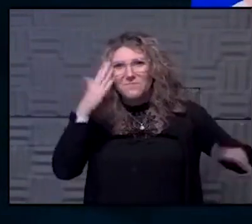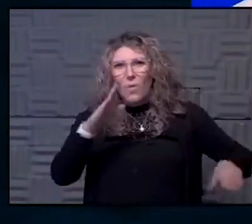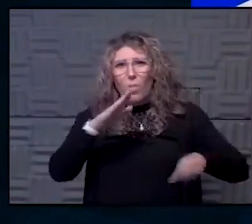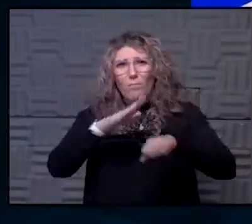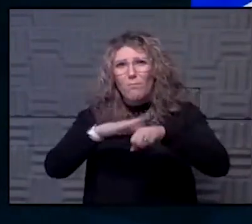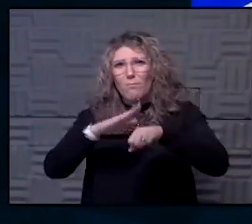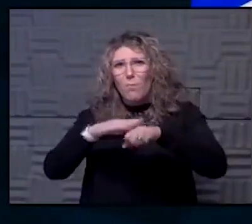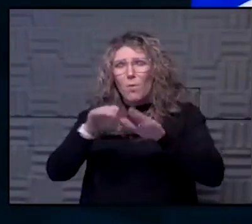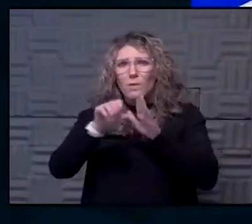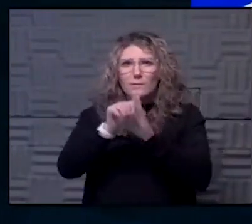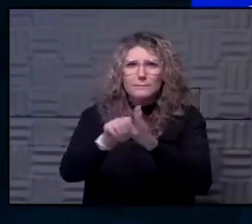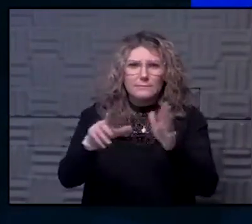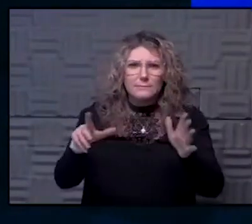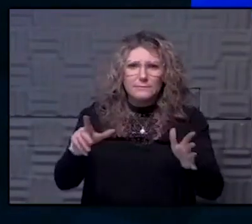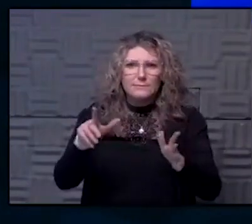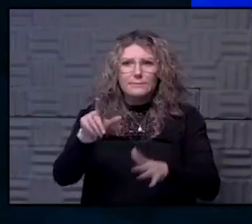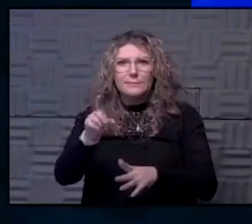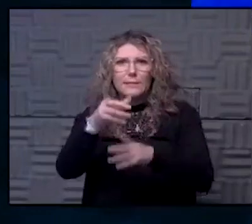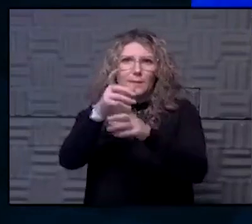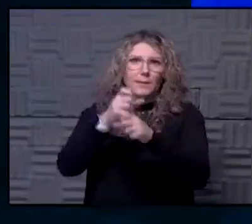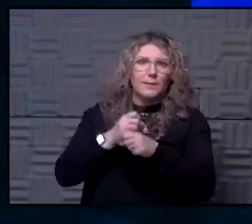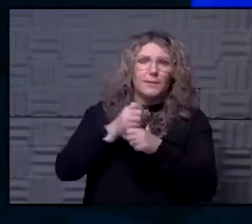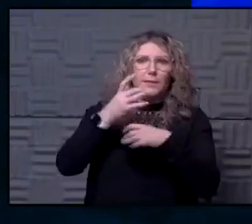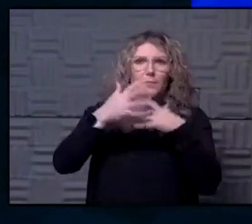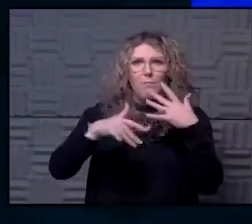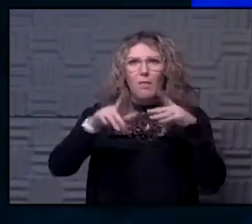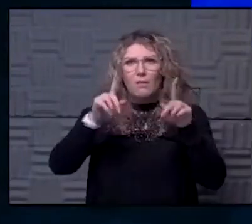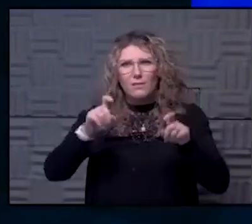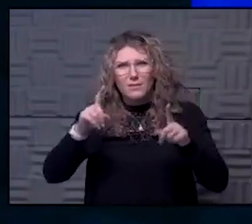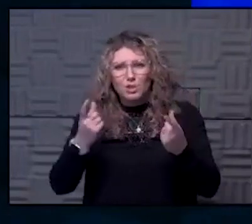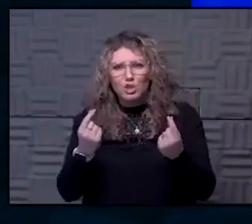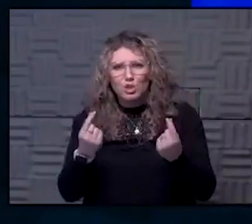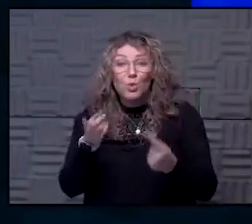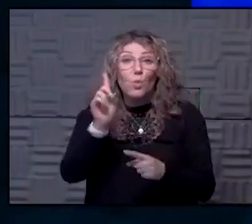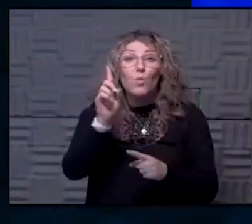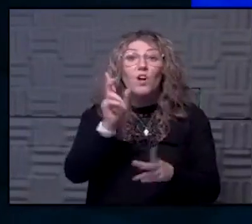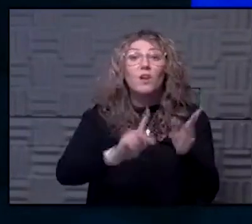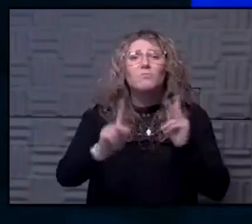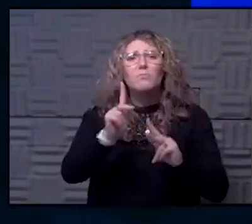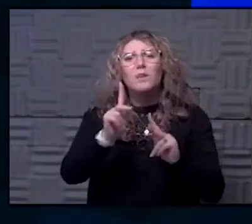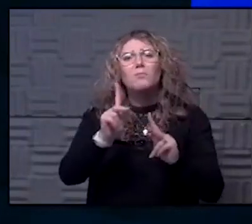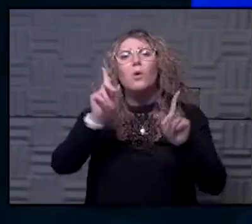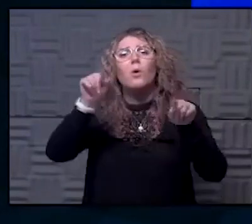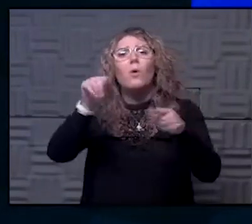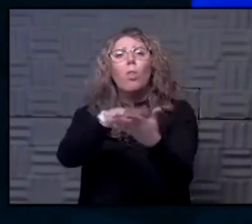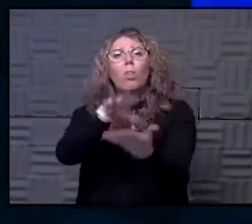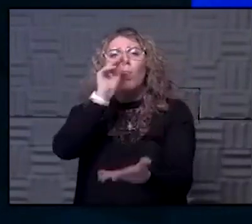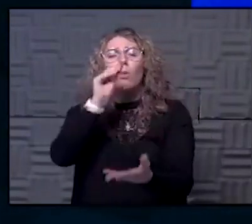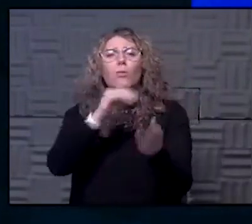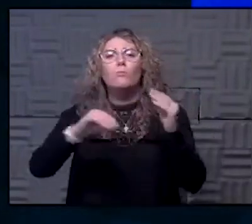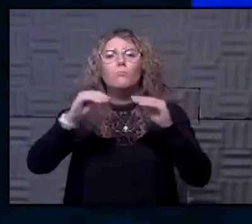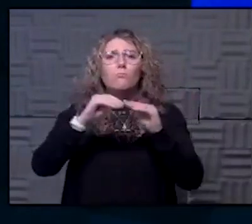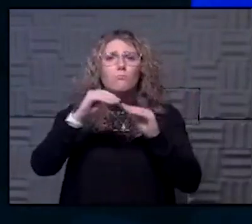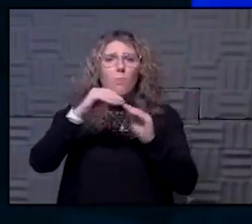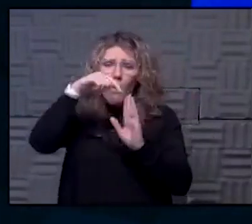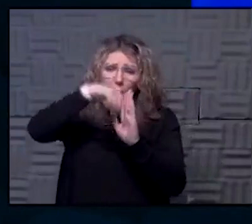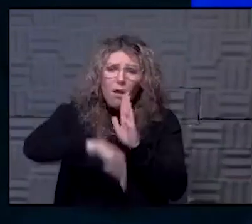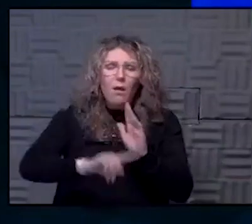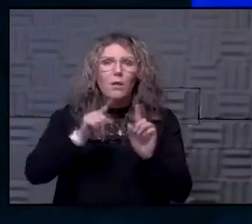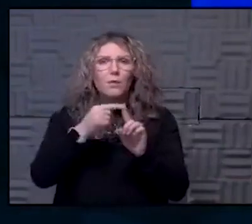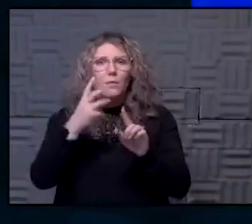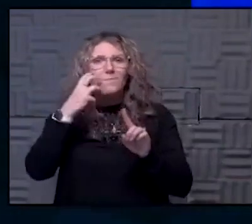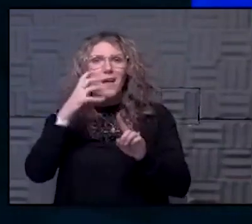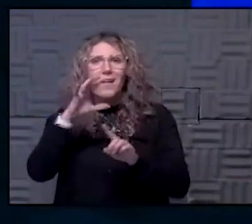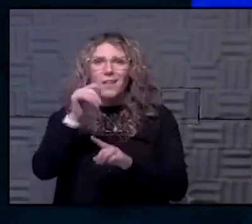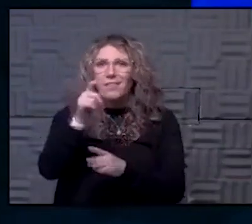signs are, and you have to get a blood test to do it, where can people go learn more about this fatty liver thing? If we don't, if,